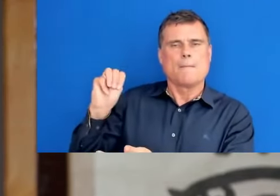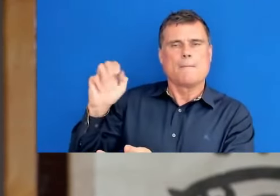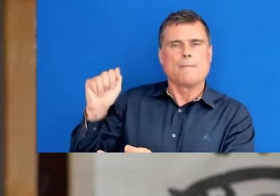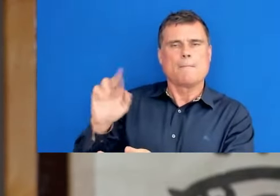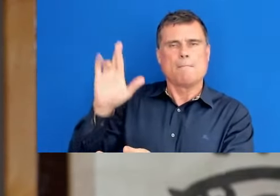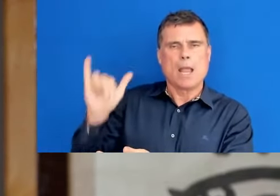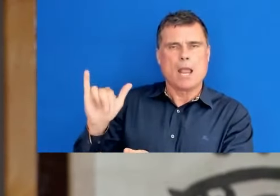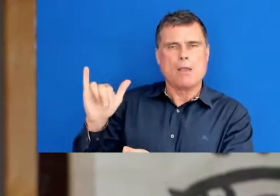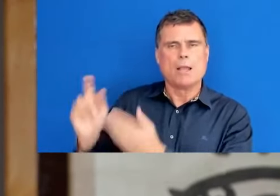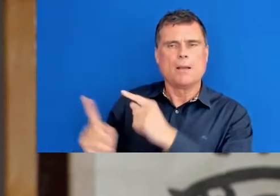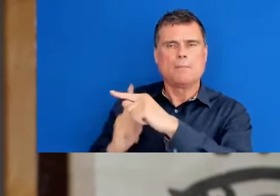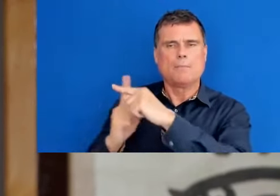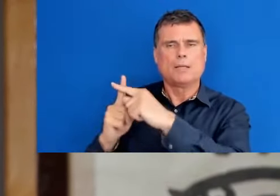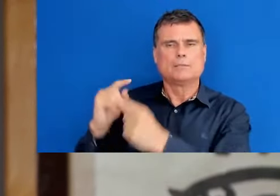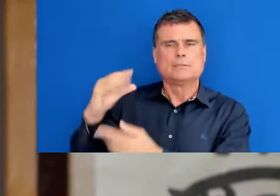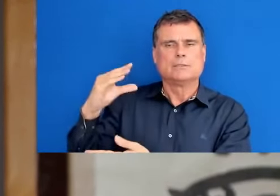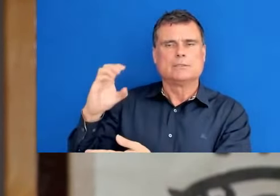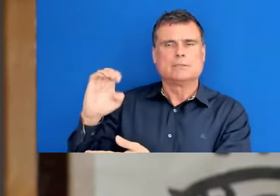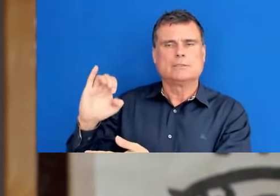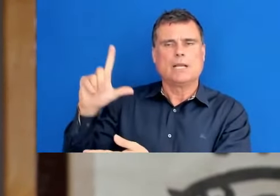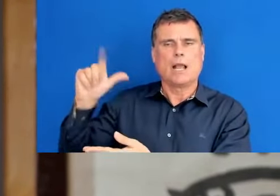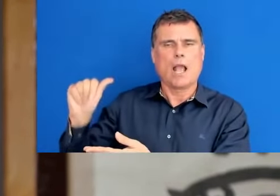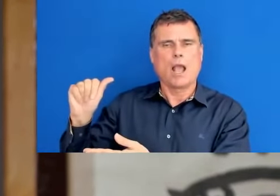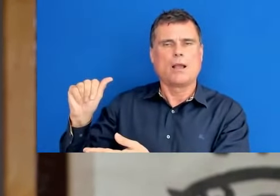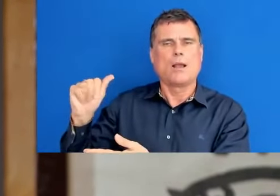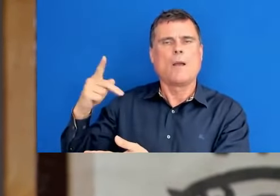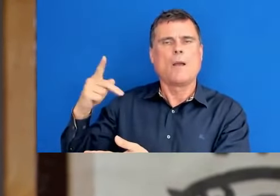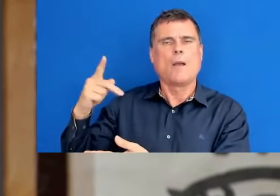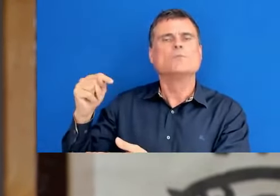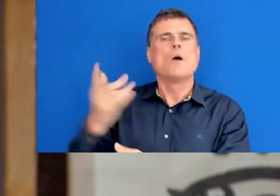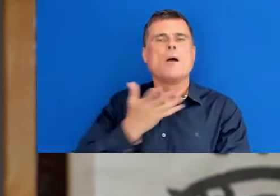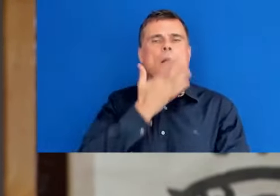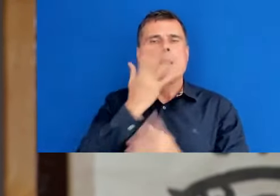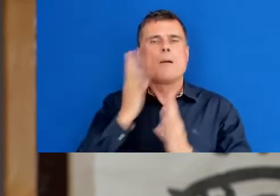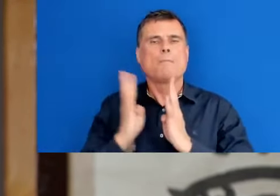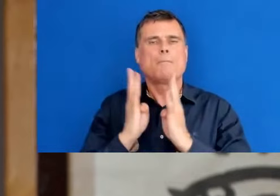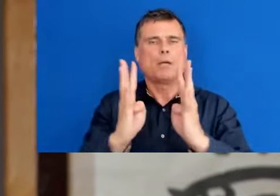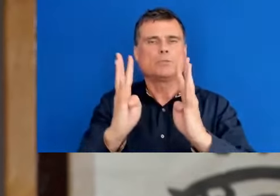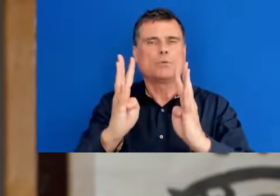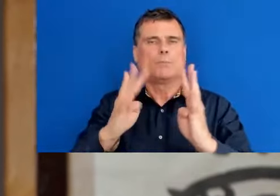Mary and Cecilia Point of the Musqueam First Nation.